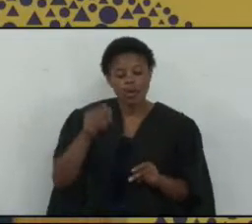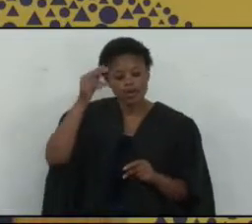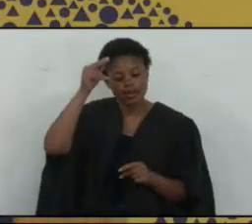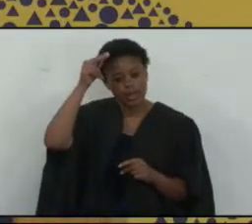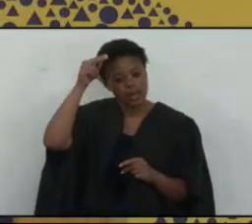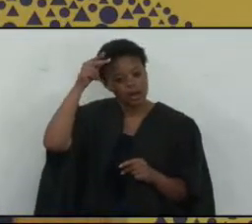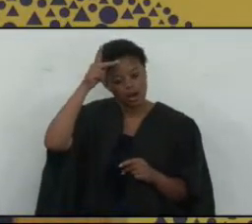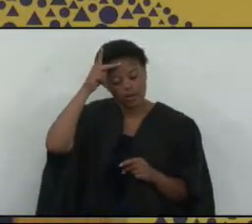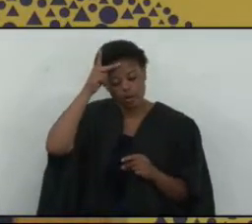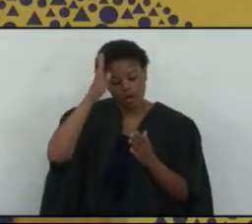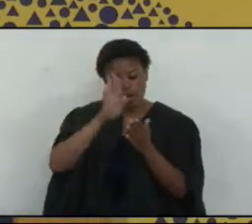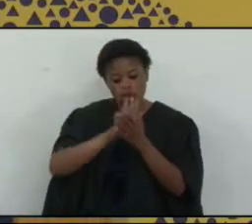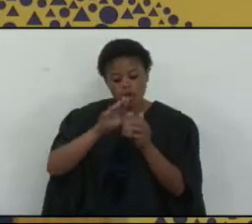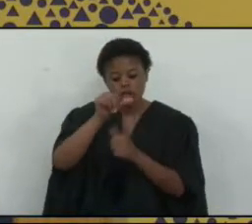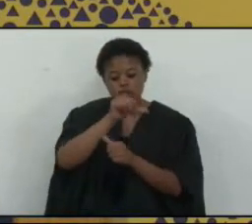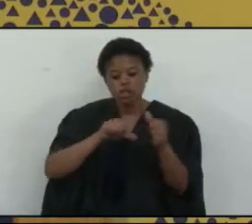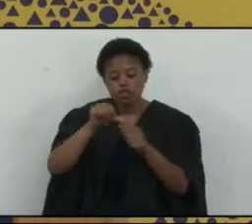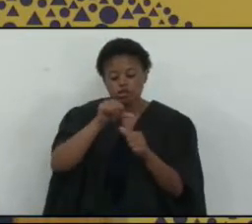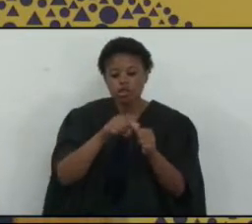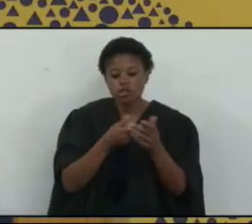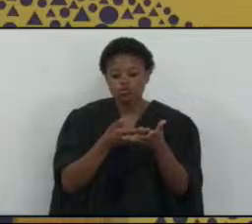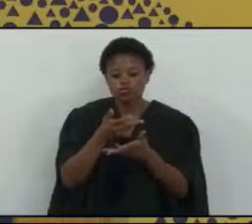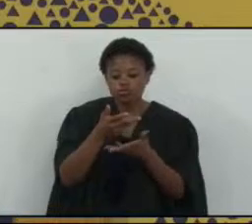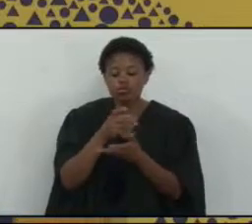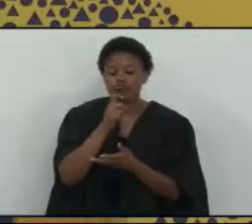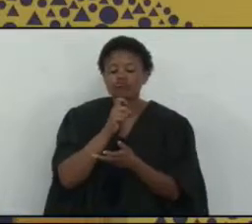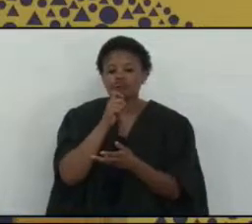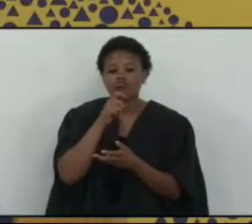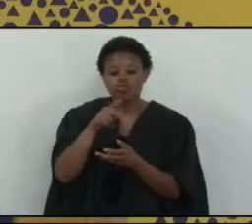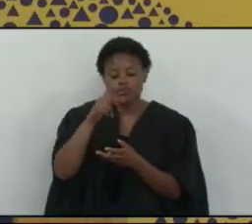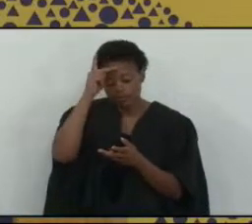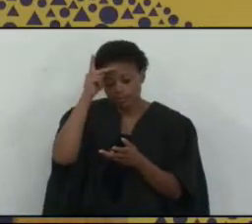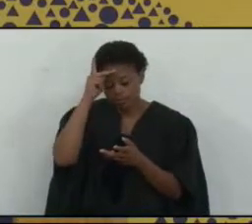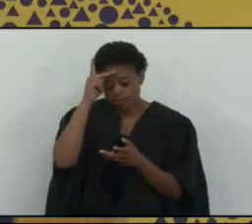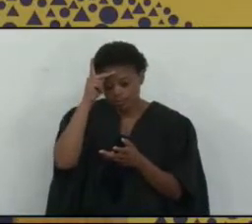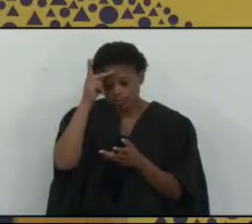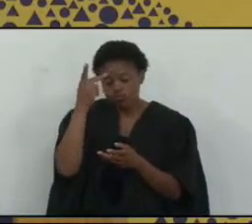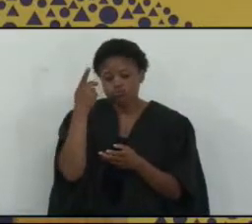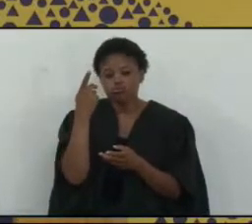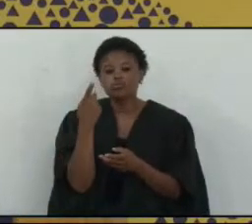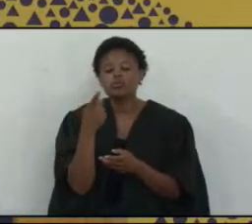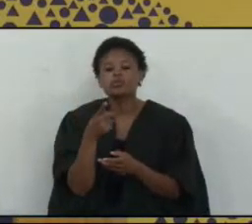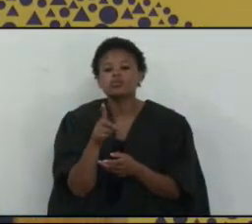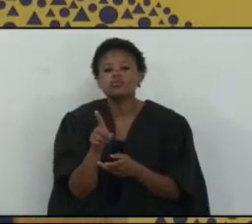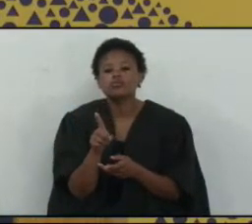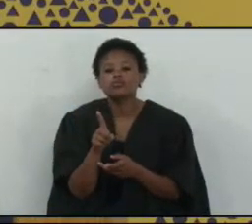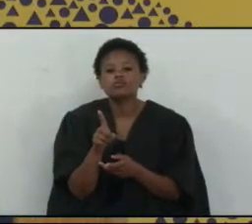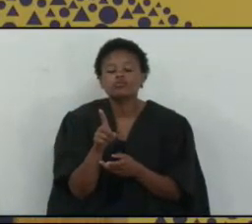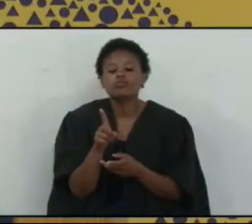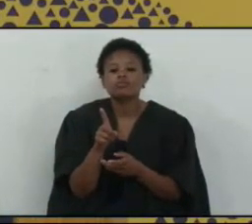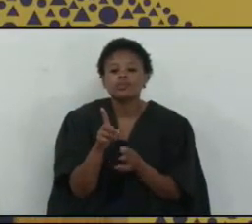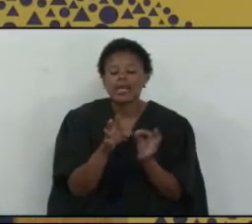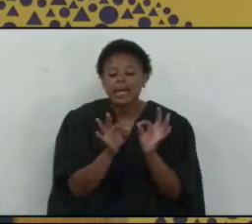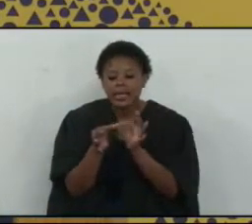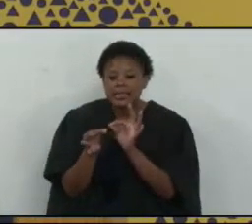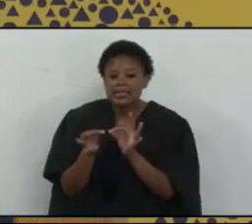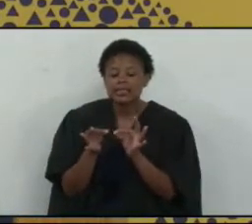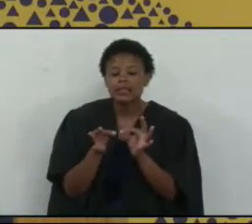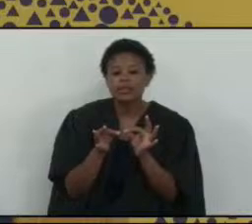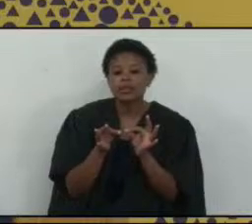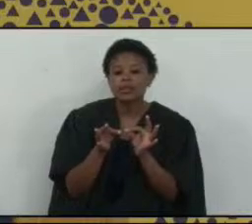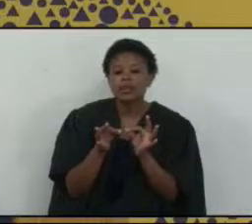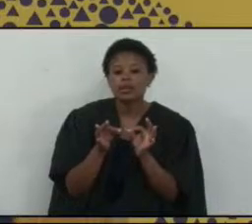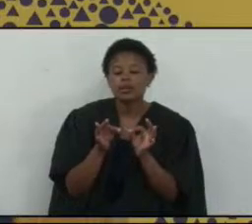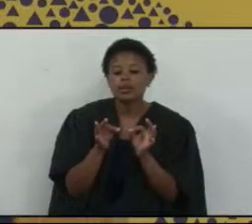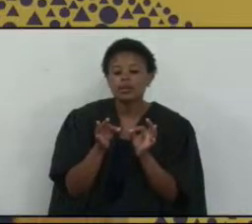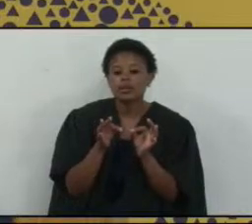social interaction is crucial in using this knowledge in making sense of the past, in interpreting the present,